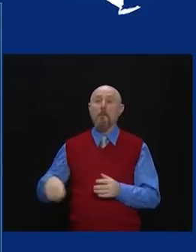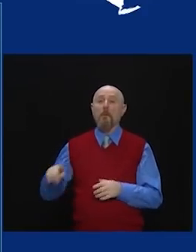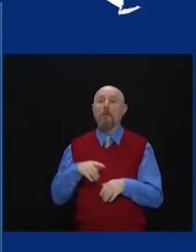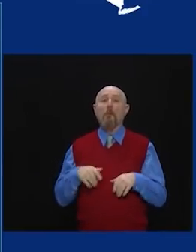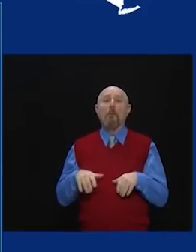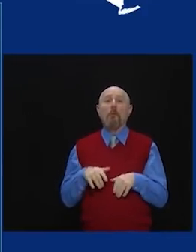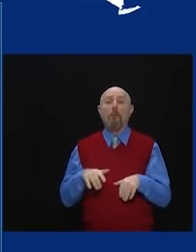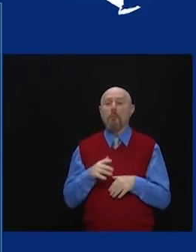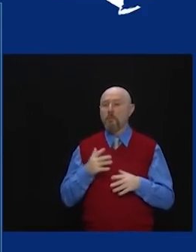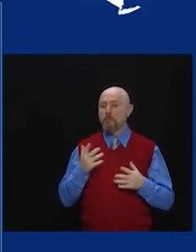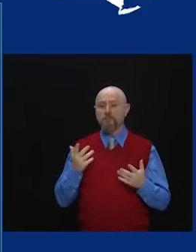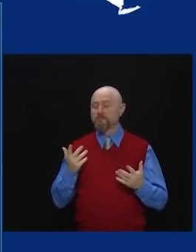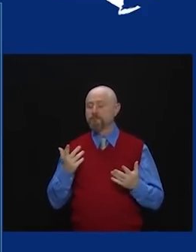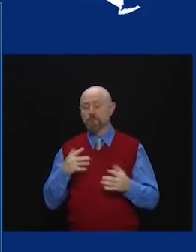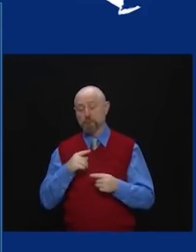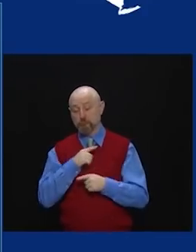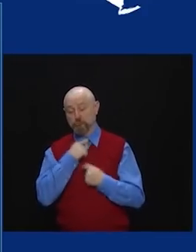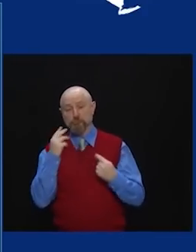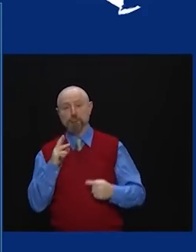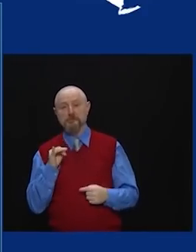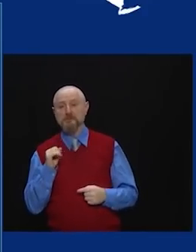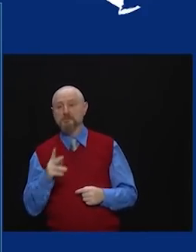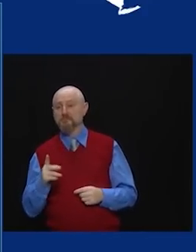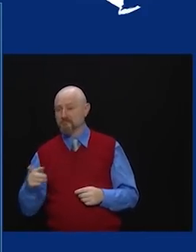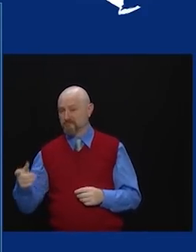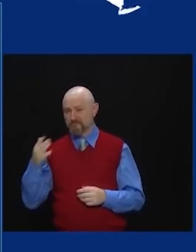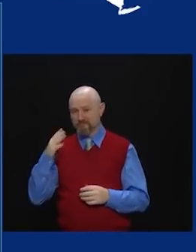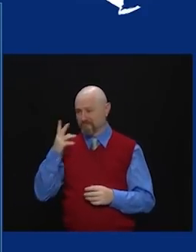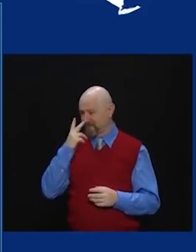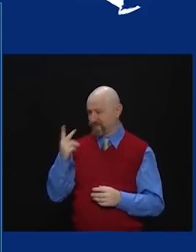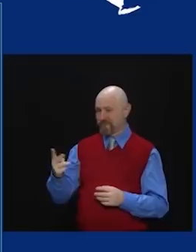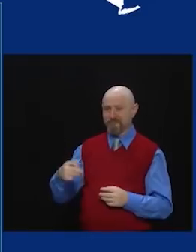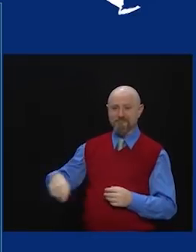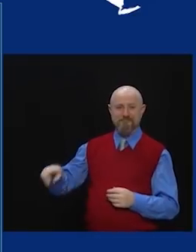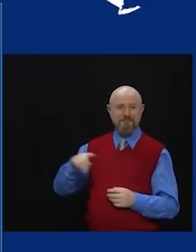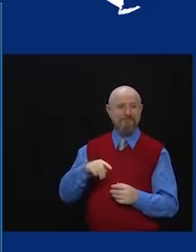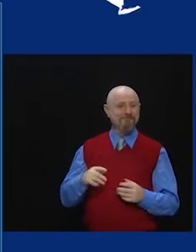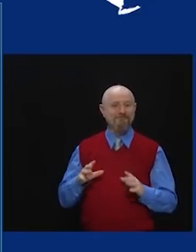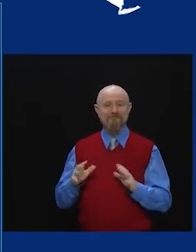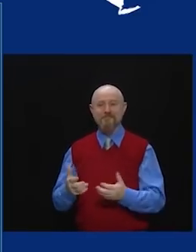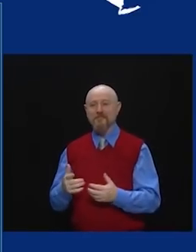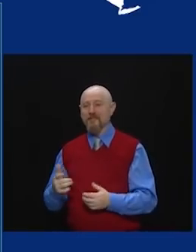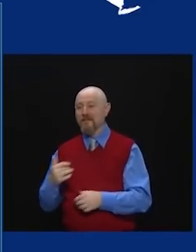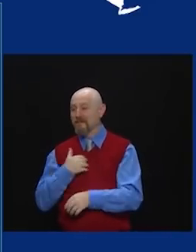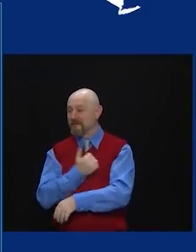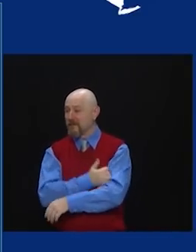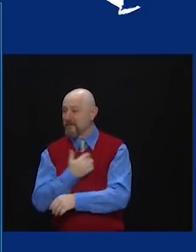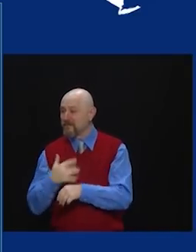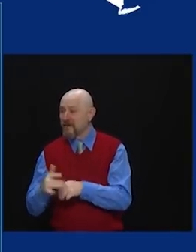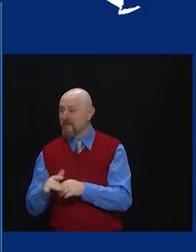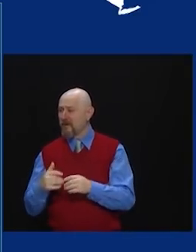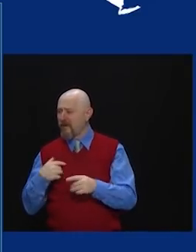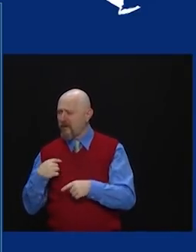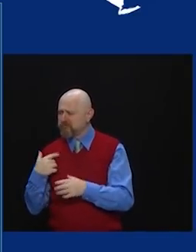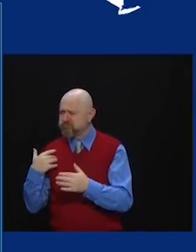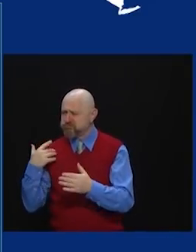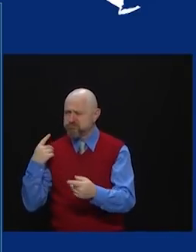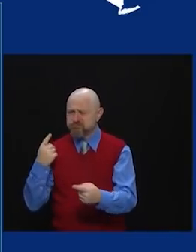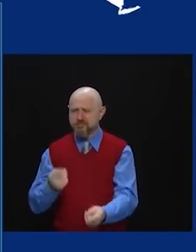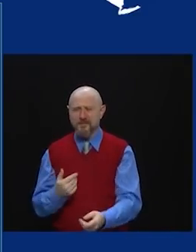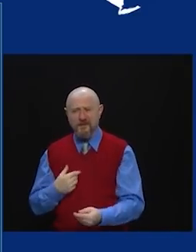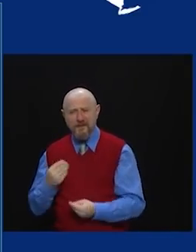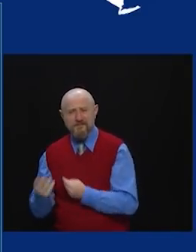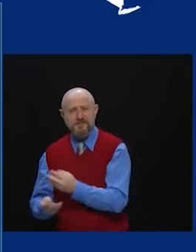This is not unanticipated. We made the vaccines available, then we made the boosters available, And now we want to make sure that we've asked the